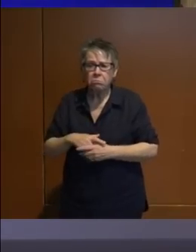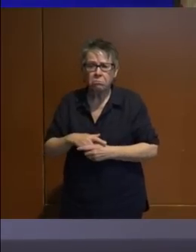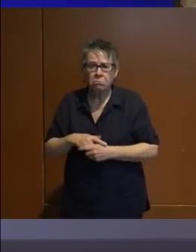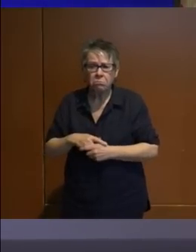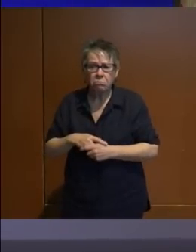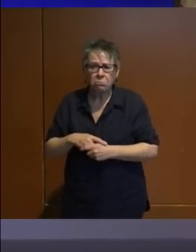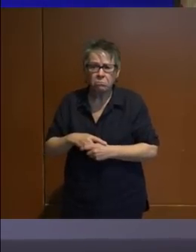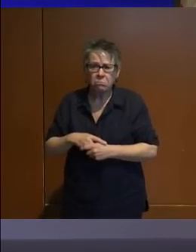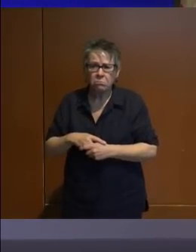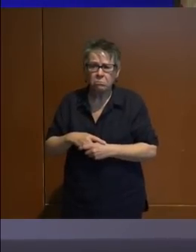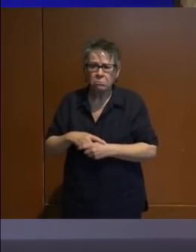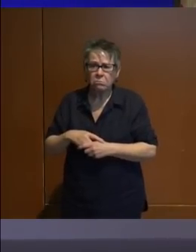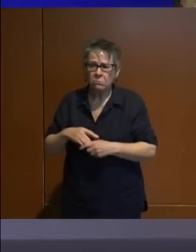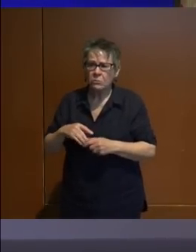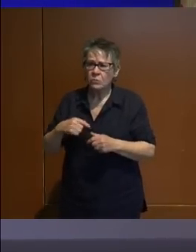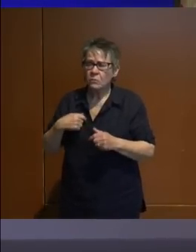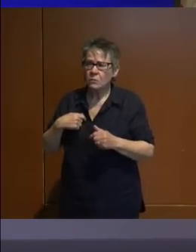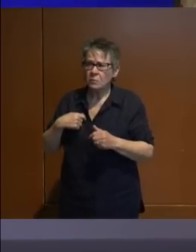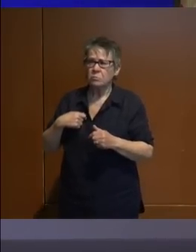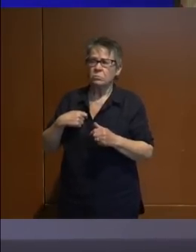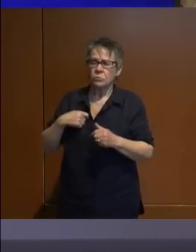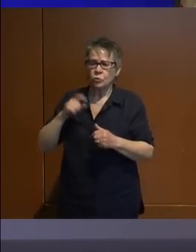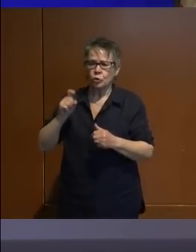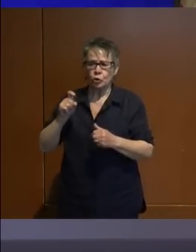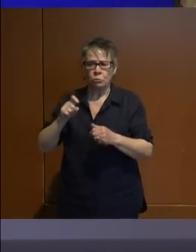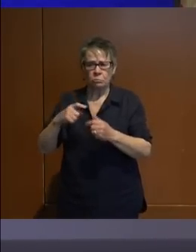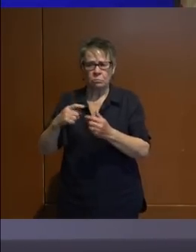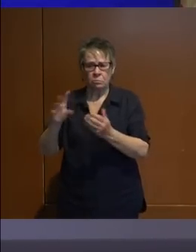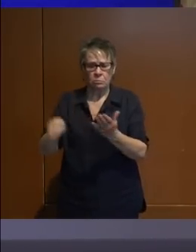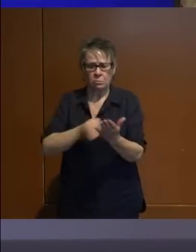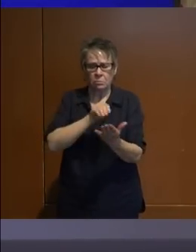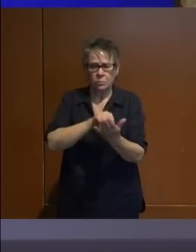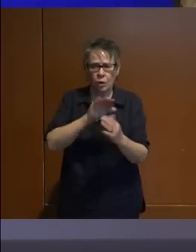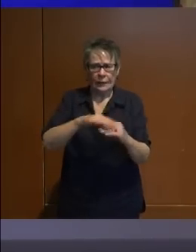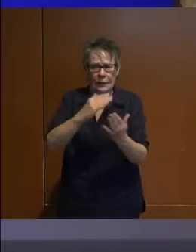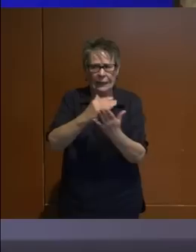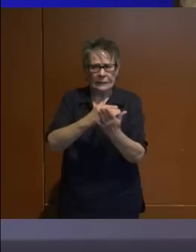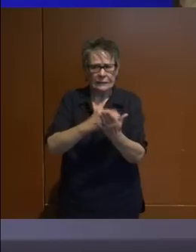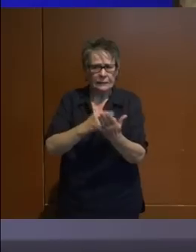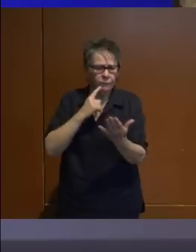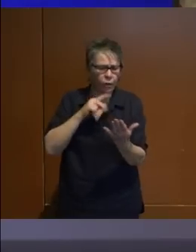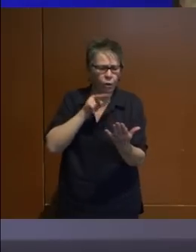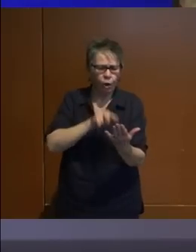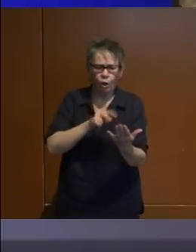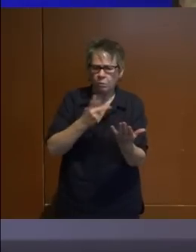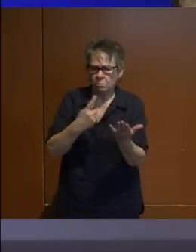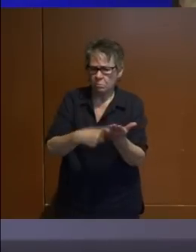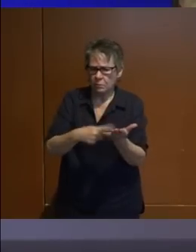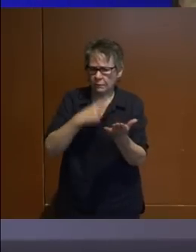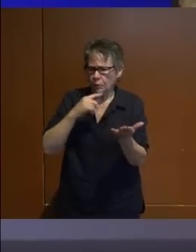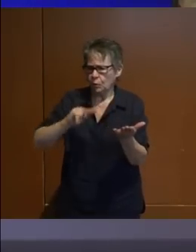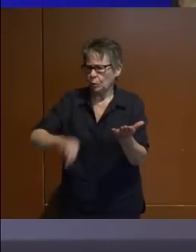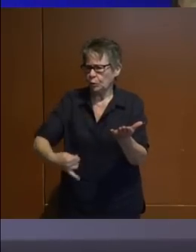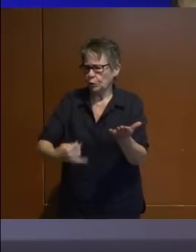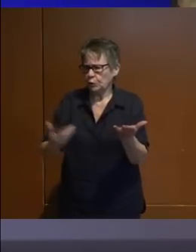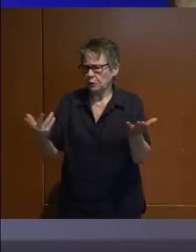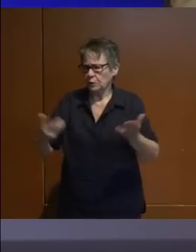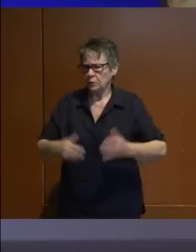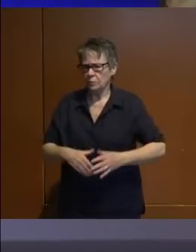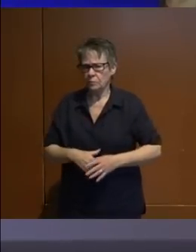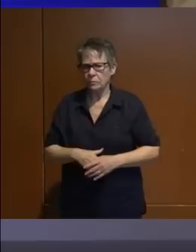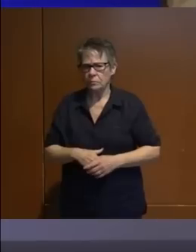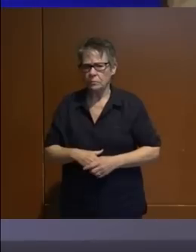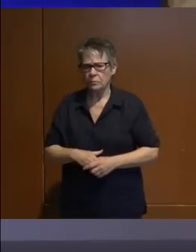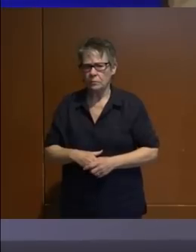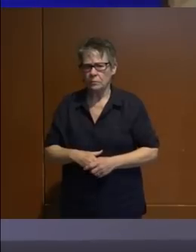considerations. It's a good idea. So with that, everyone, please, I apologize, we came by real quick. This is going to have to be quick,